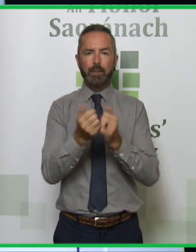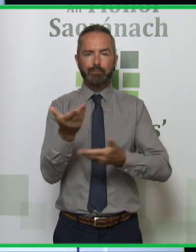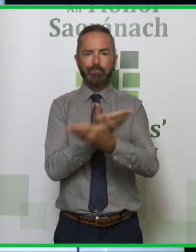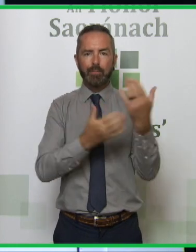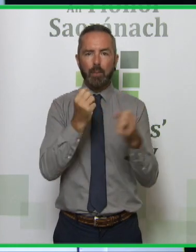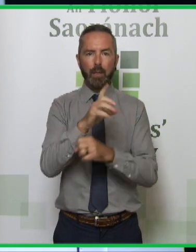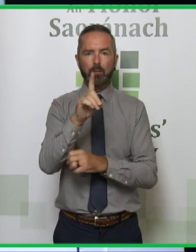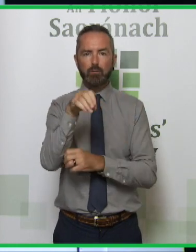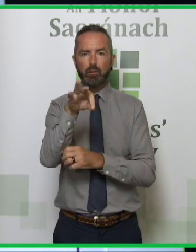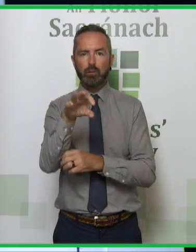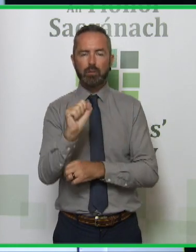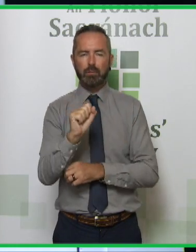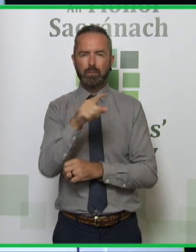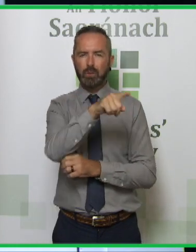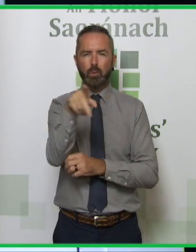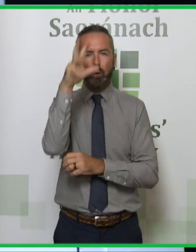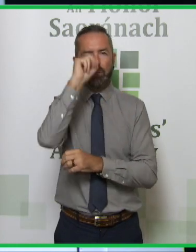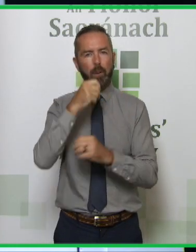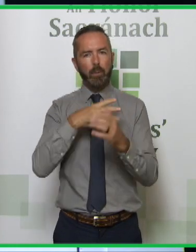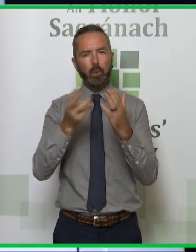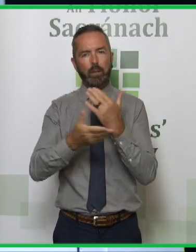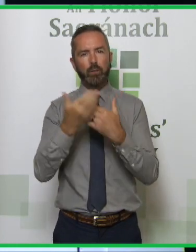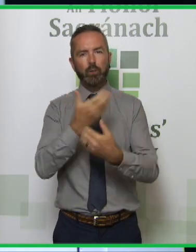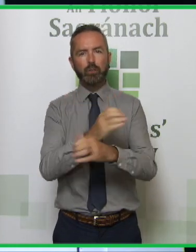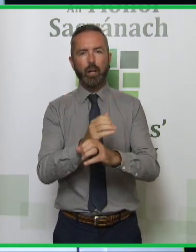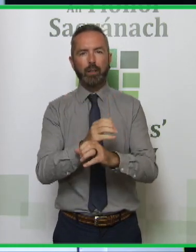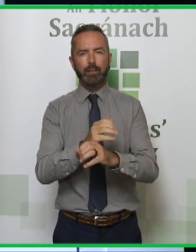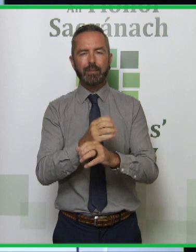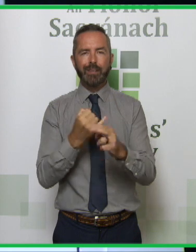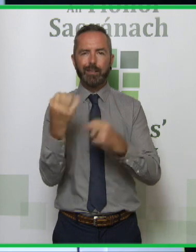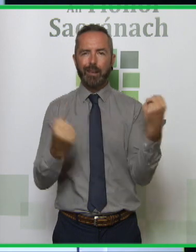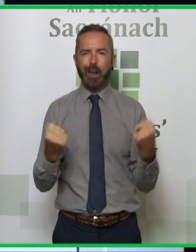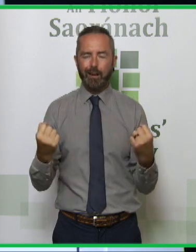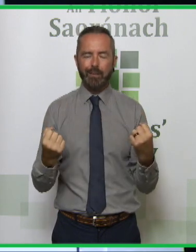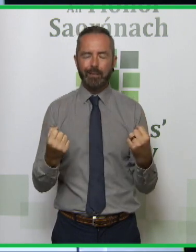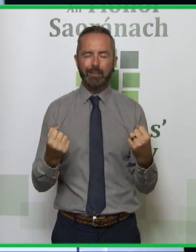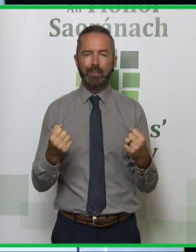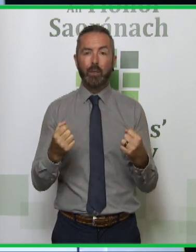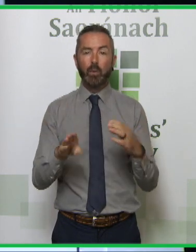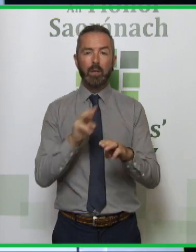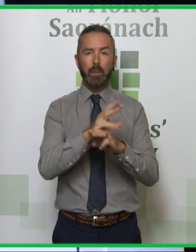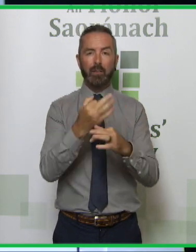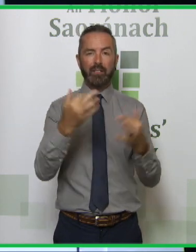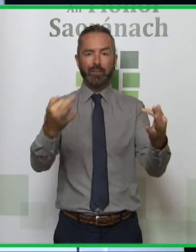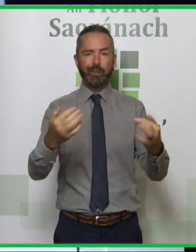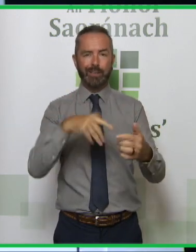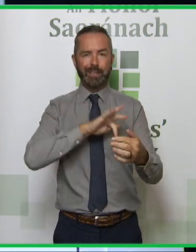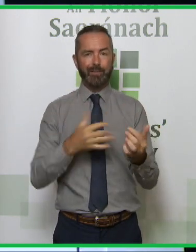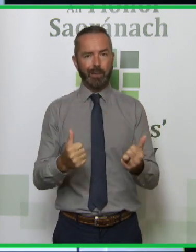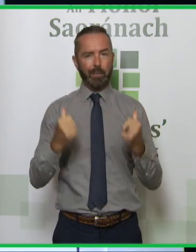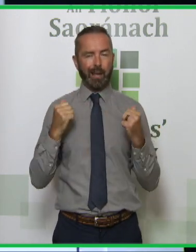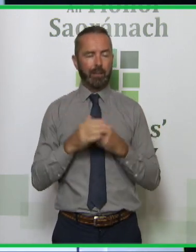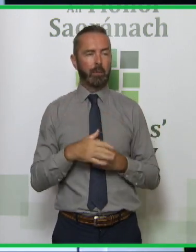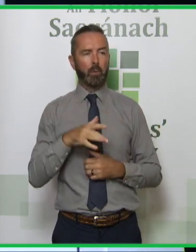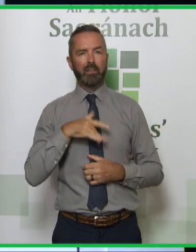remember as young kids being in the car and our parents turned to us and saying, no, we're not there yet, but we're getting there. And that's kind of what it feels like at the